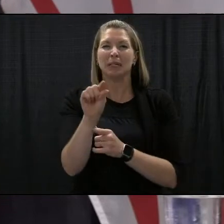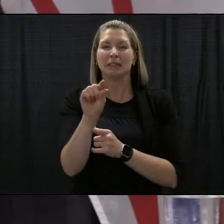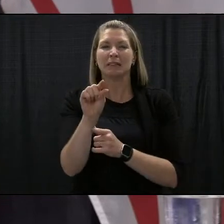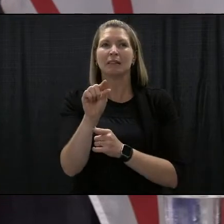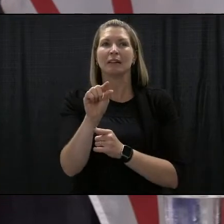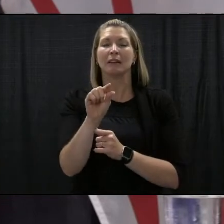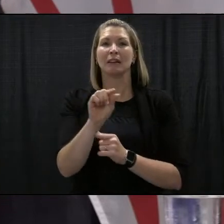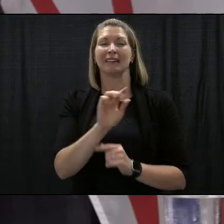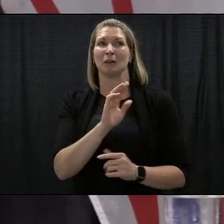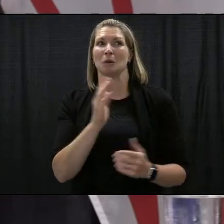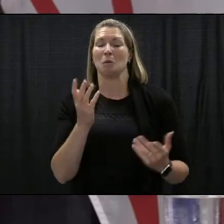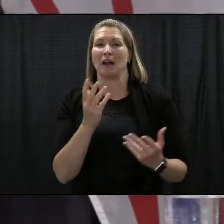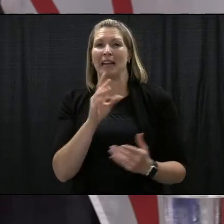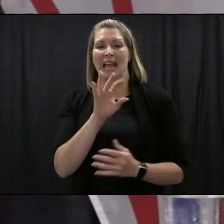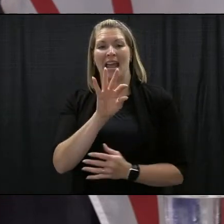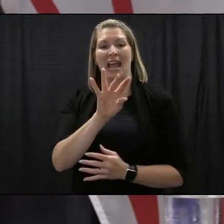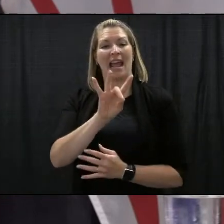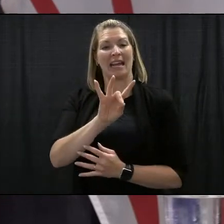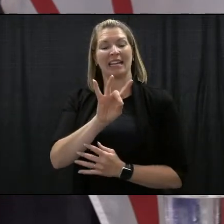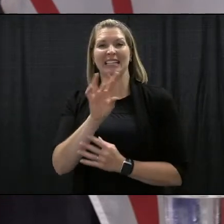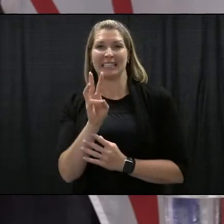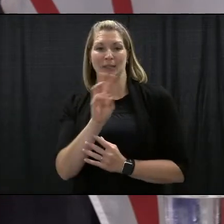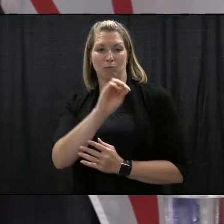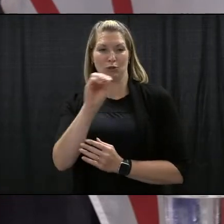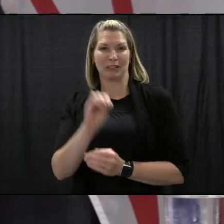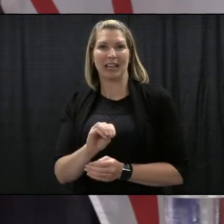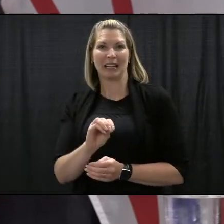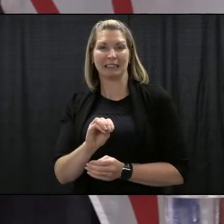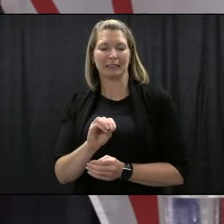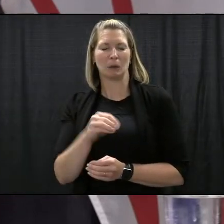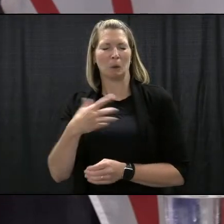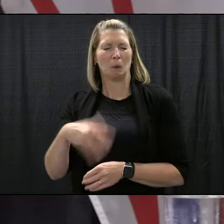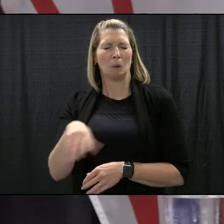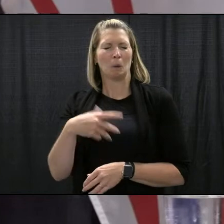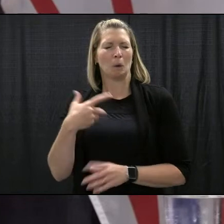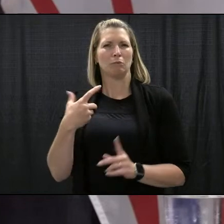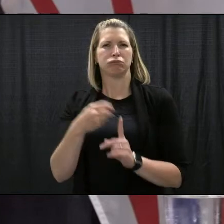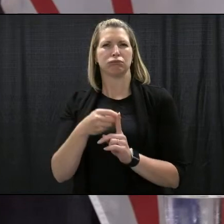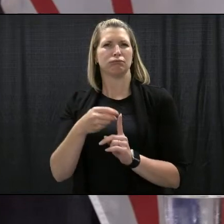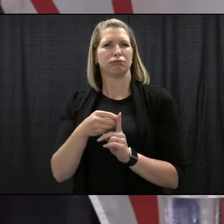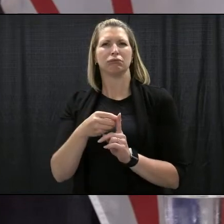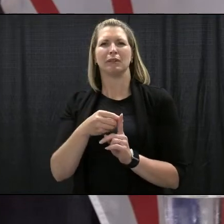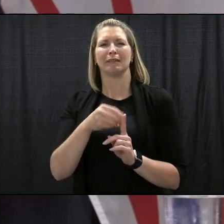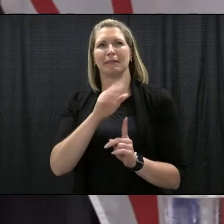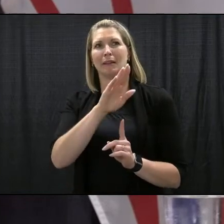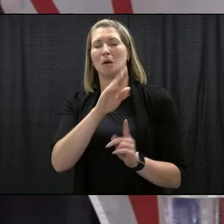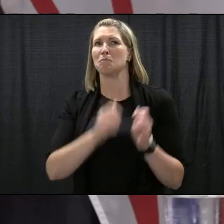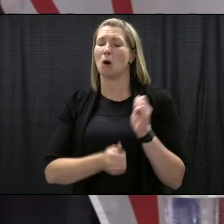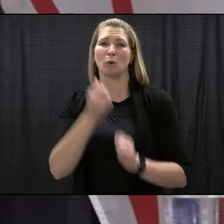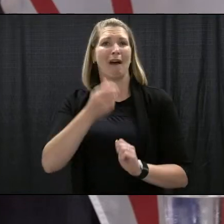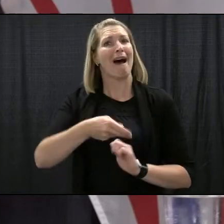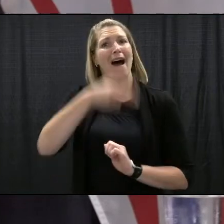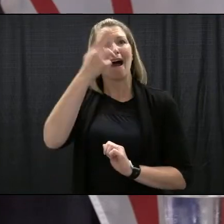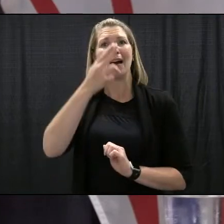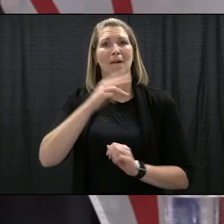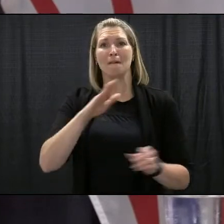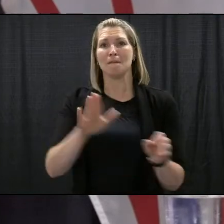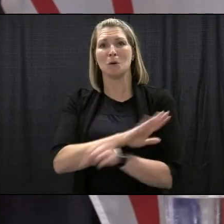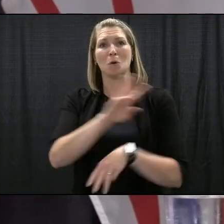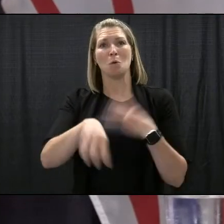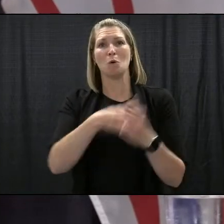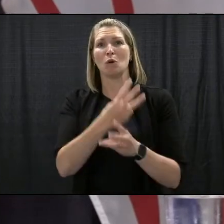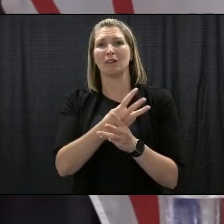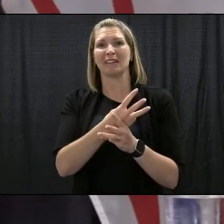86% with one dose. That has to be some of the highest rates in the entire world, and 72%